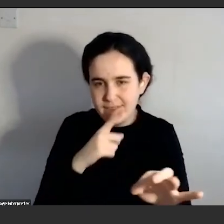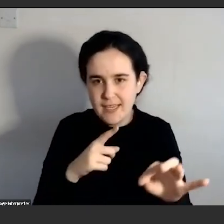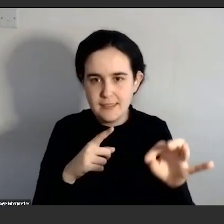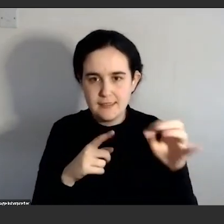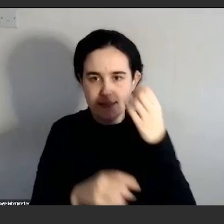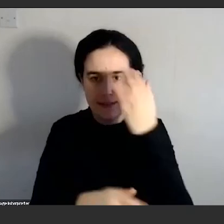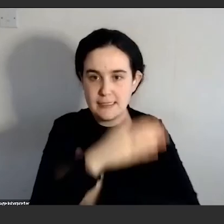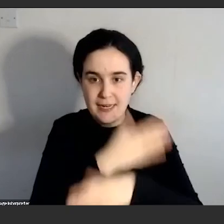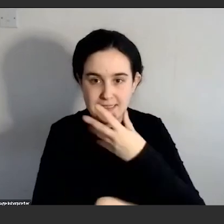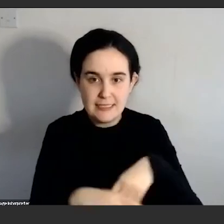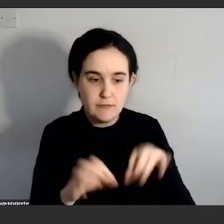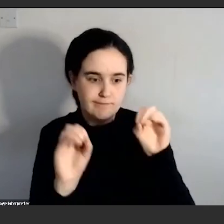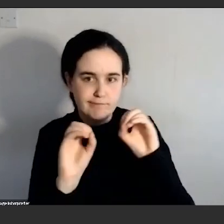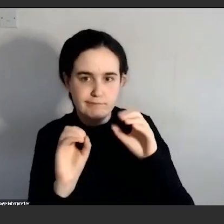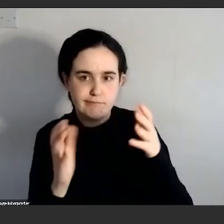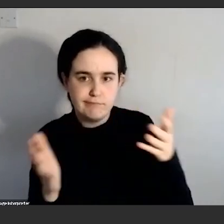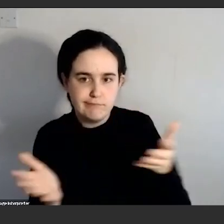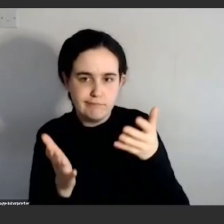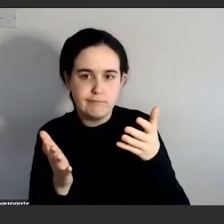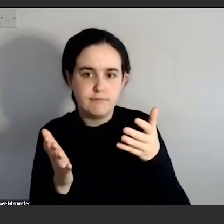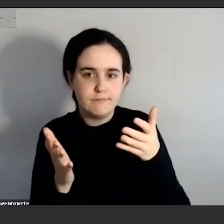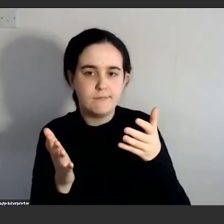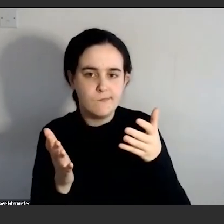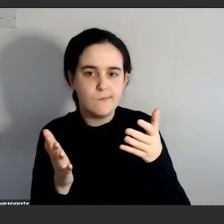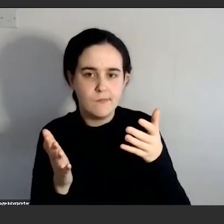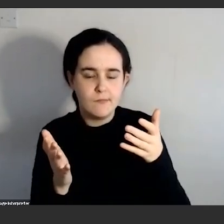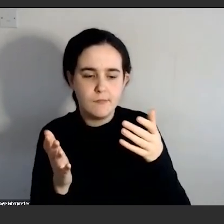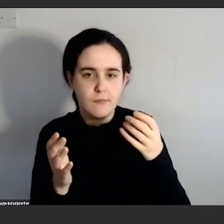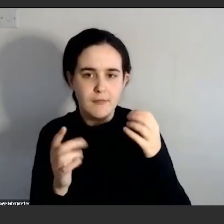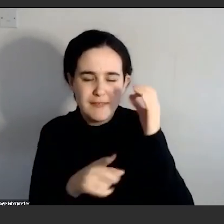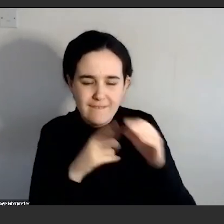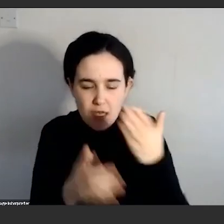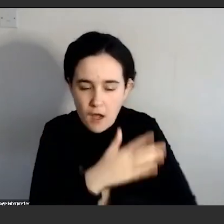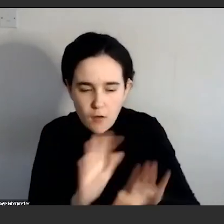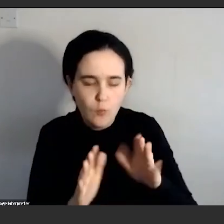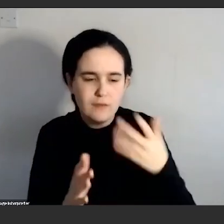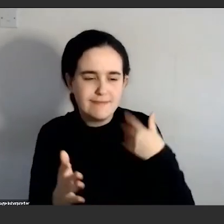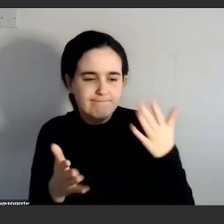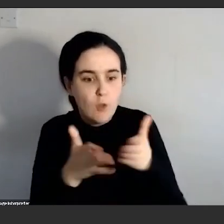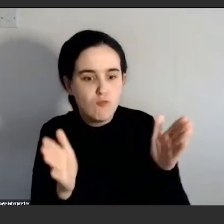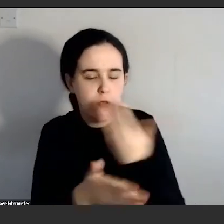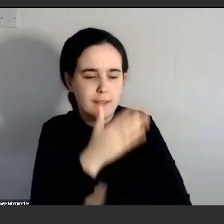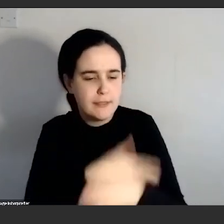I think we need to move away from the low-hanging fruits, because low-hanging fruits give generalities,